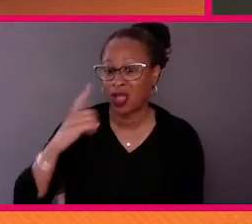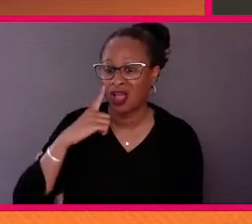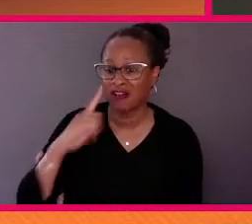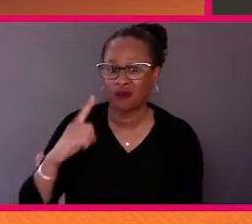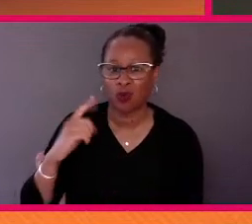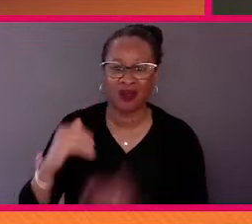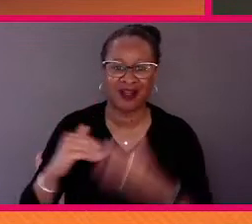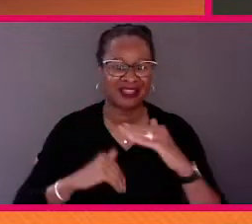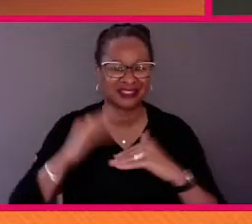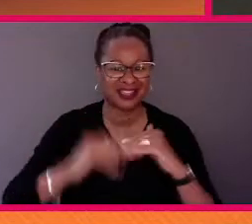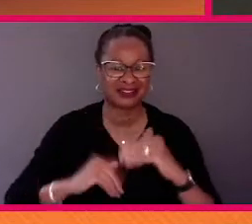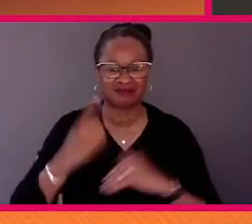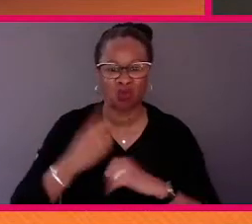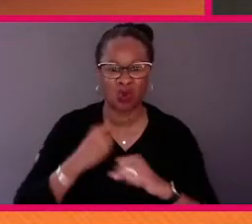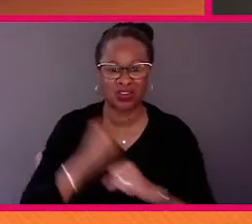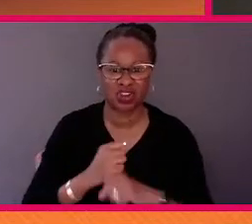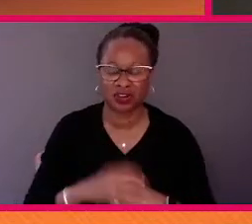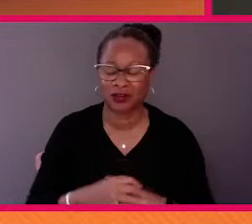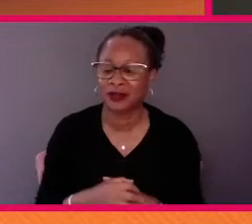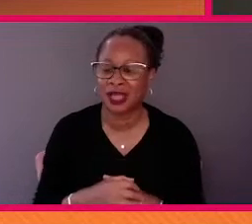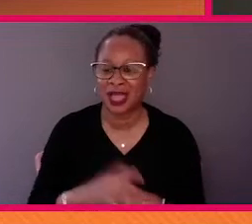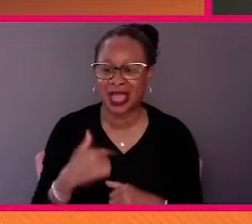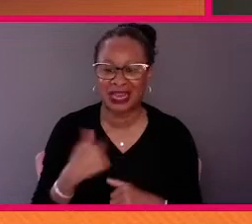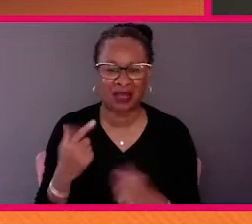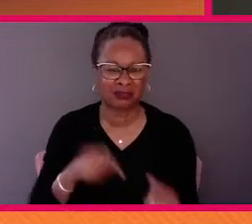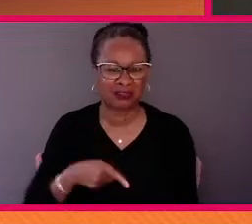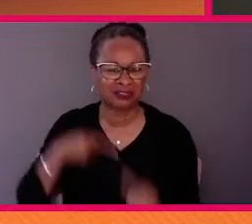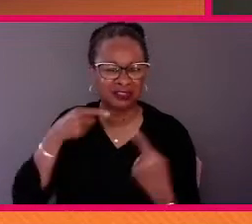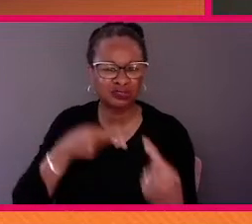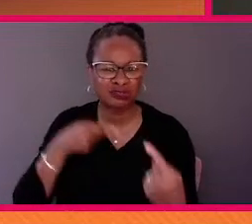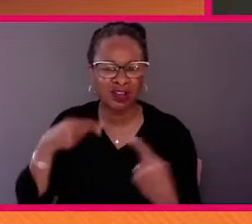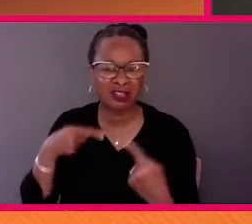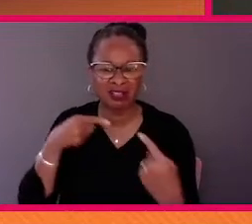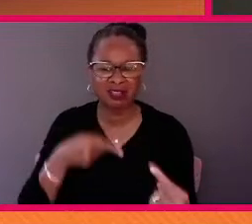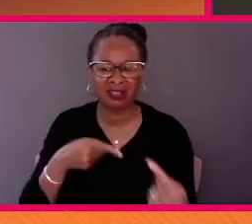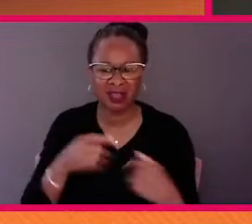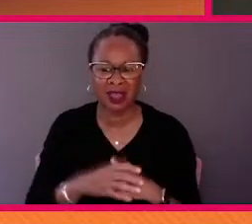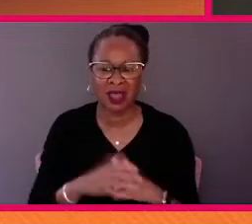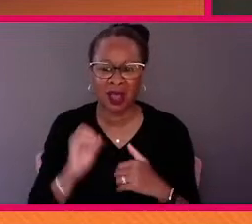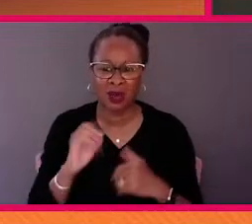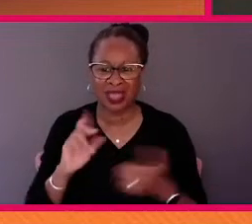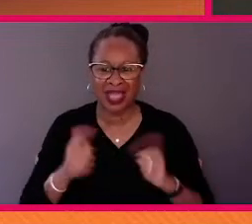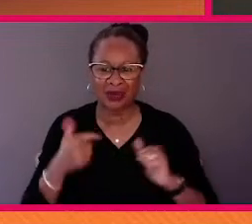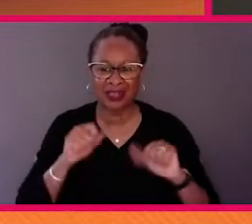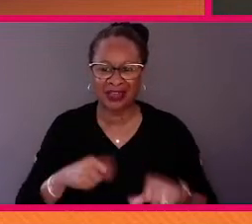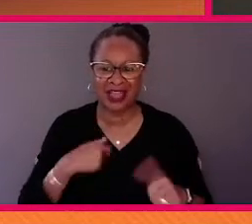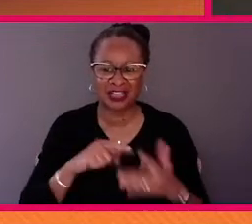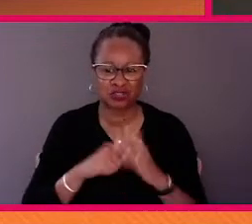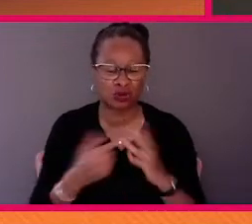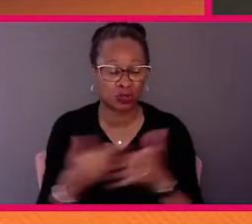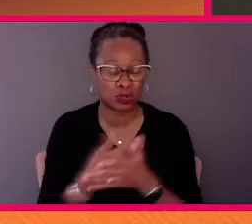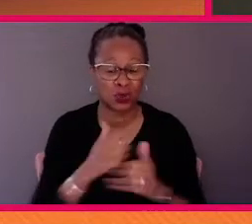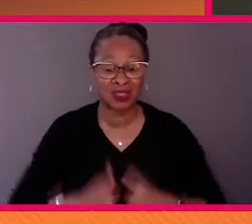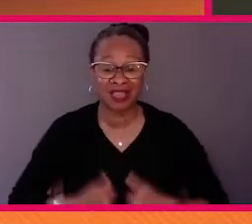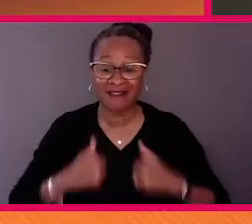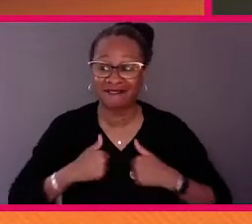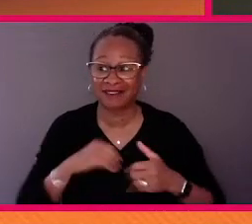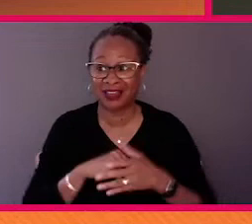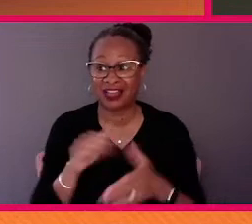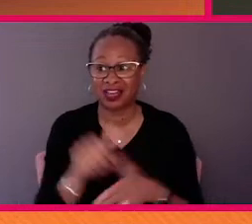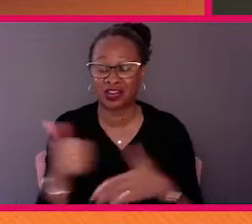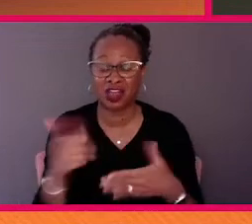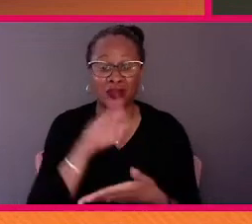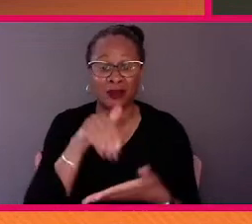year, and then I was kind of struggling about like, okay, how can I start a new life in another